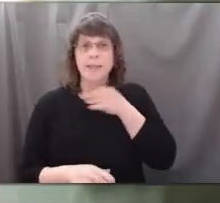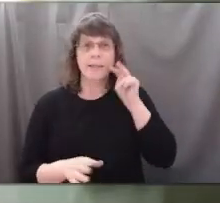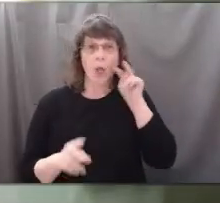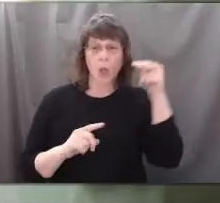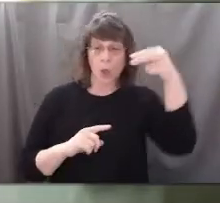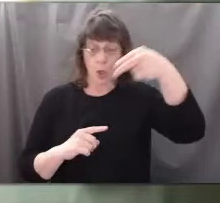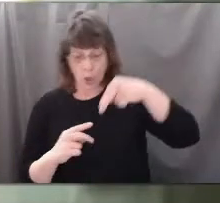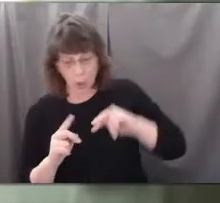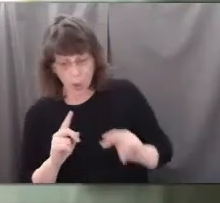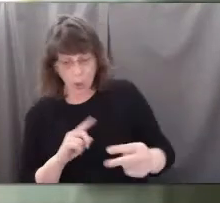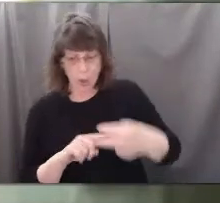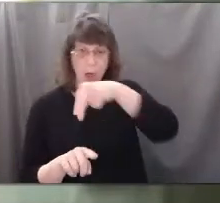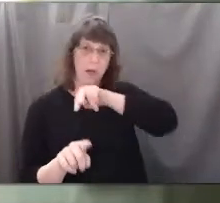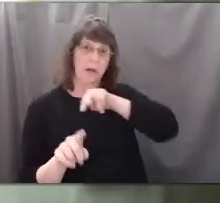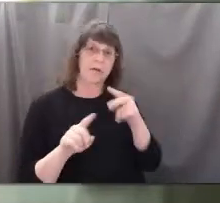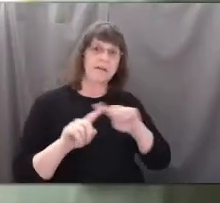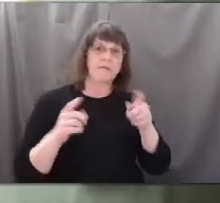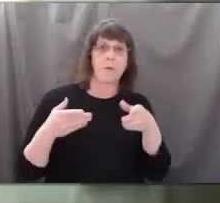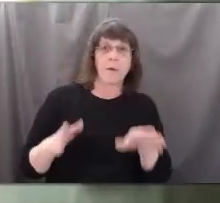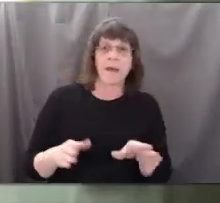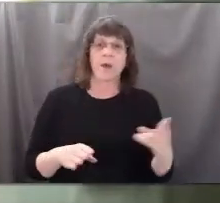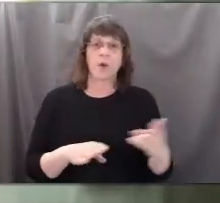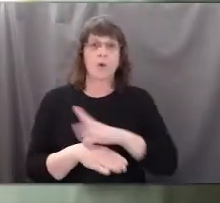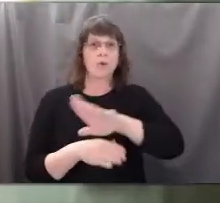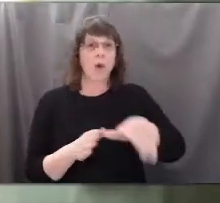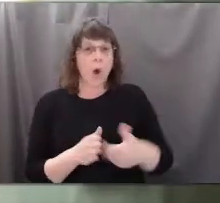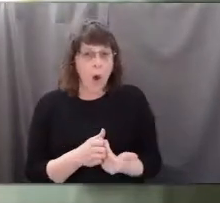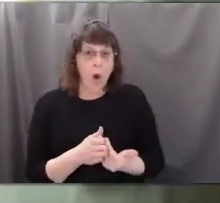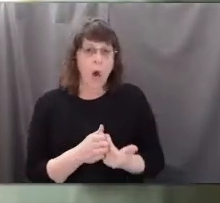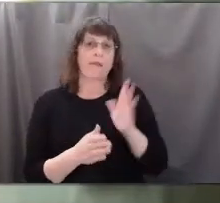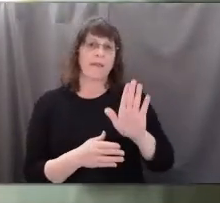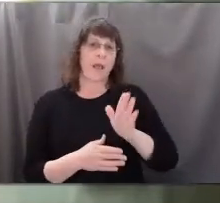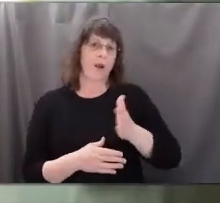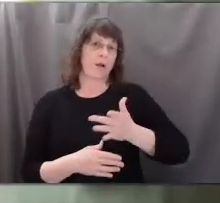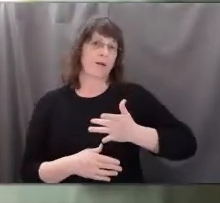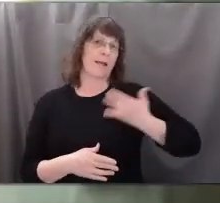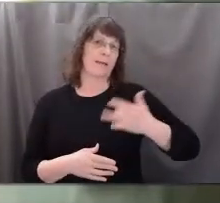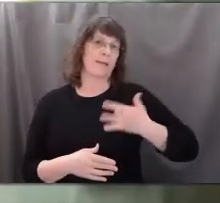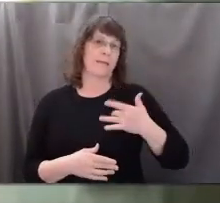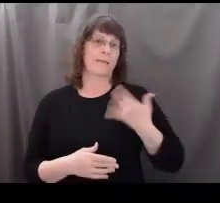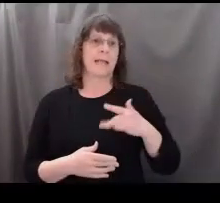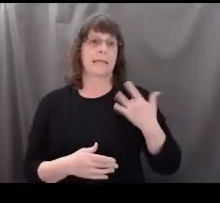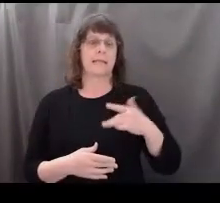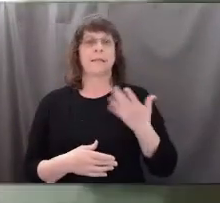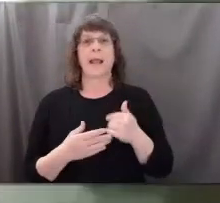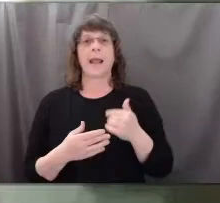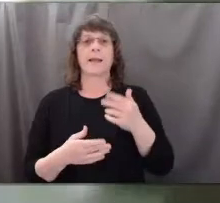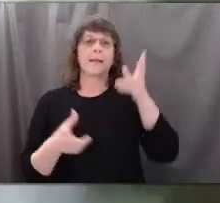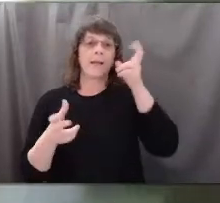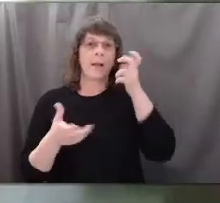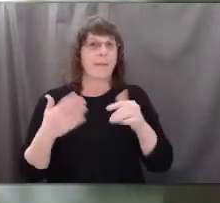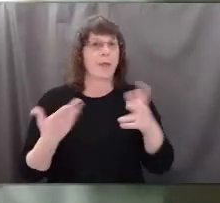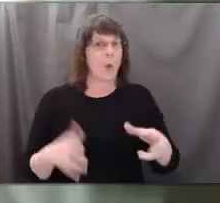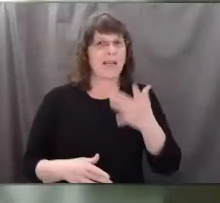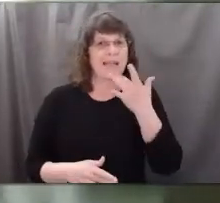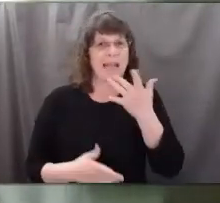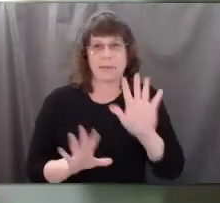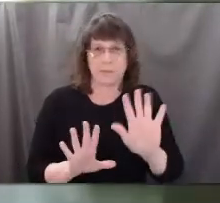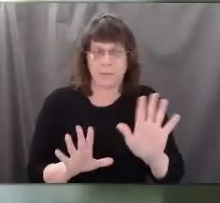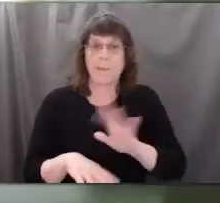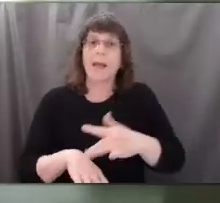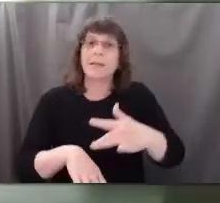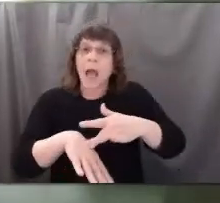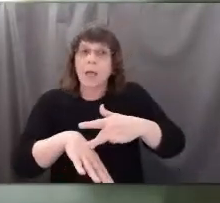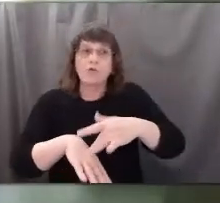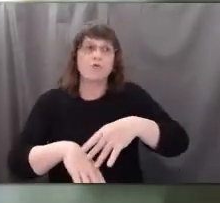at things a different way, they use all of their senses, like hearing. You may not want to taste things, but you definitely want to touch